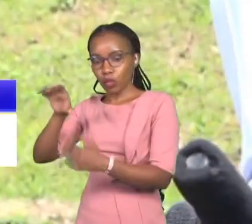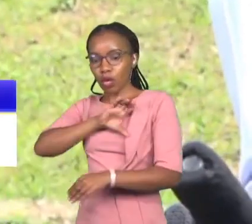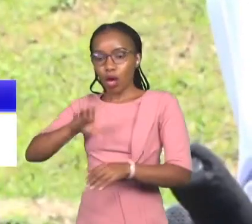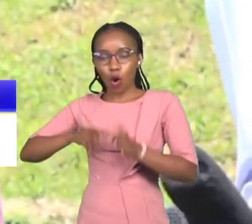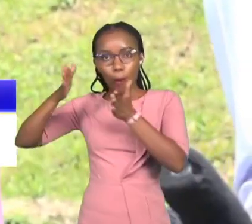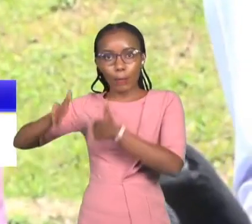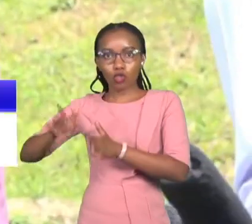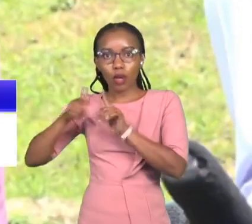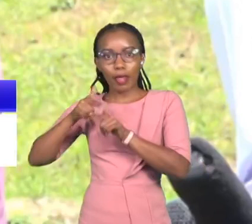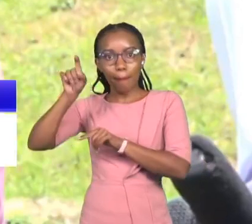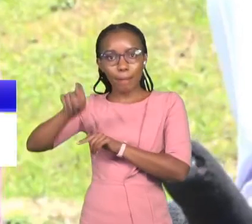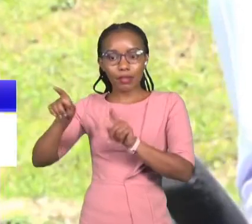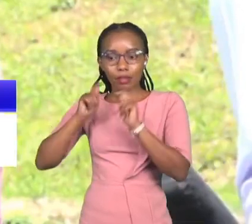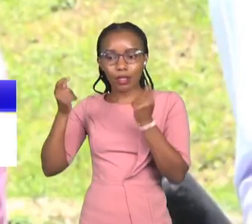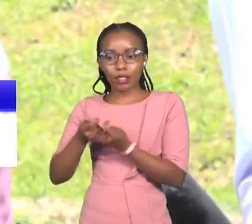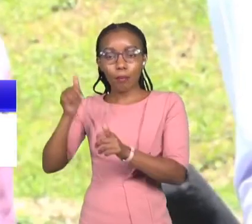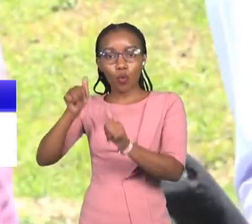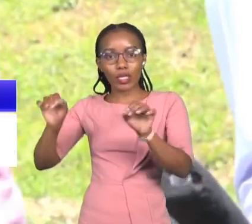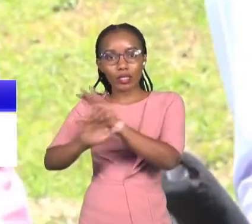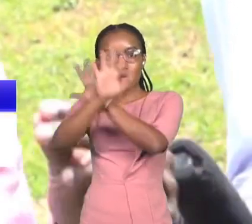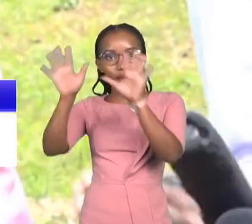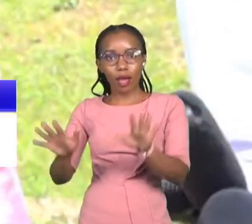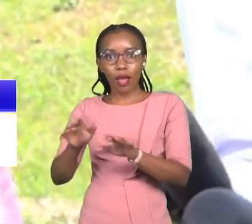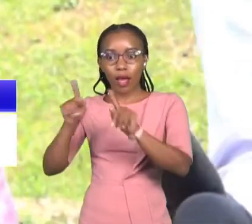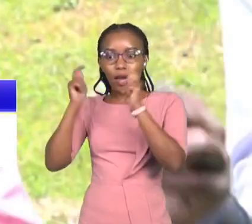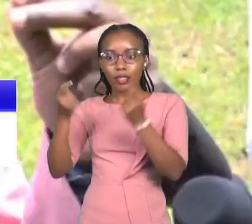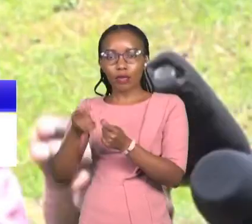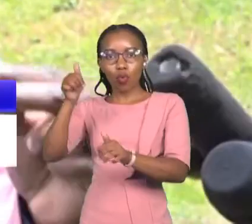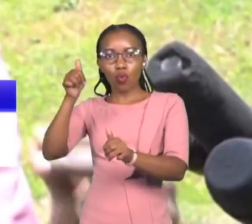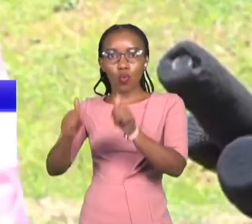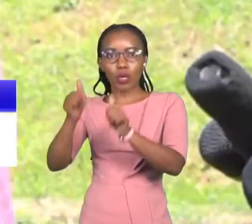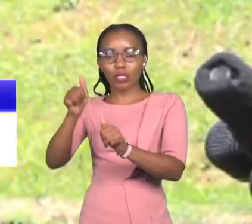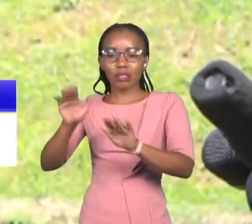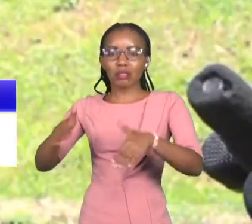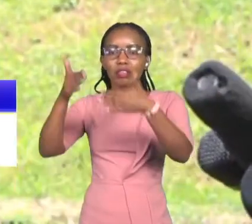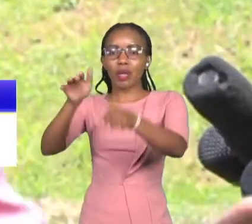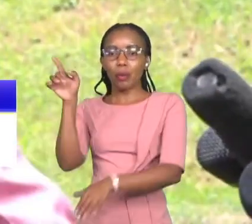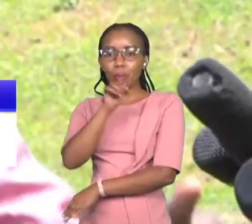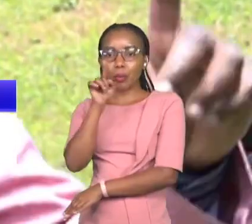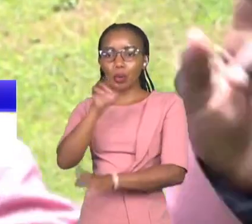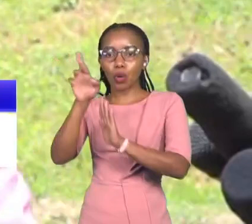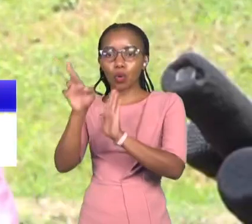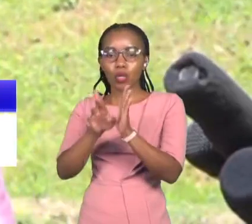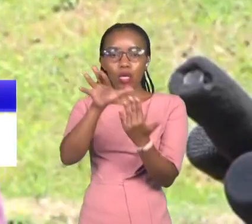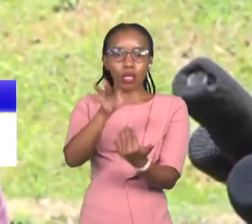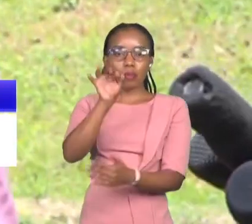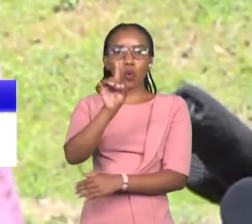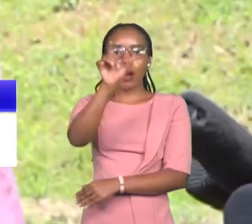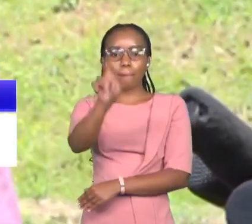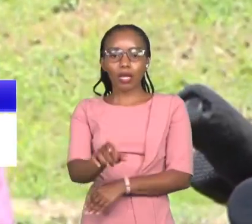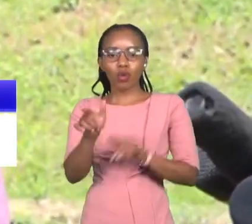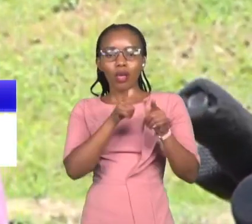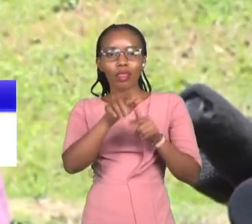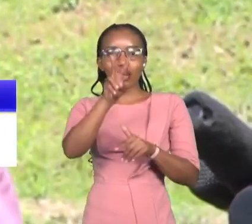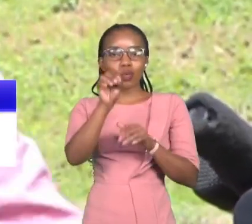wengine ikue panel ambayo ni ya uwazi, ambayo haiendi pale kupewa strict instructions kwamba wachague mtu fulani. Ndio